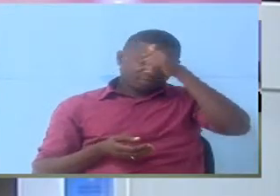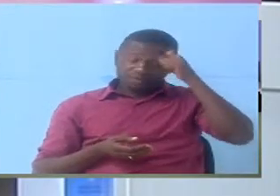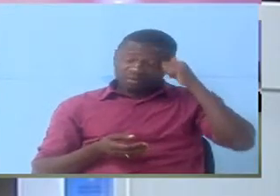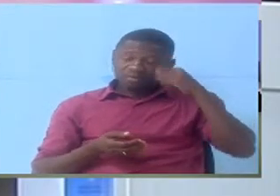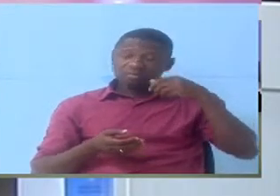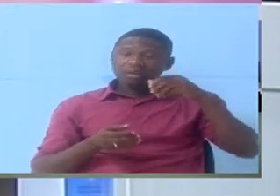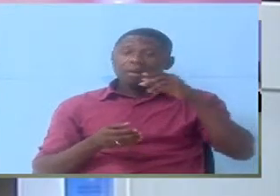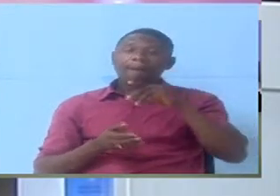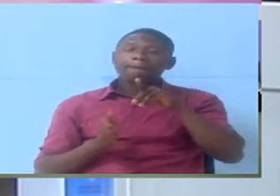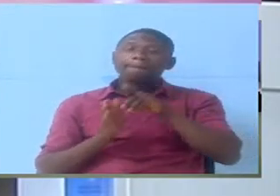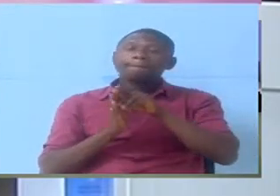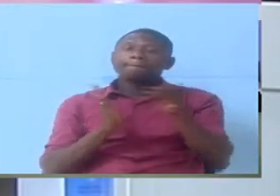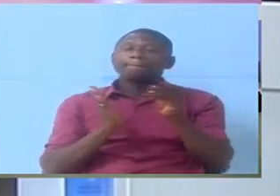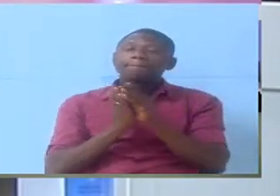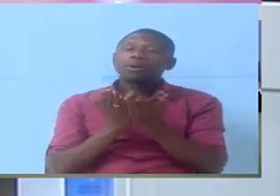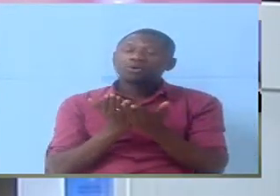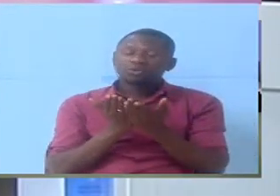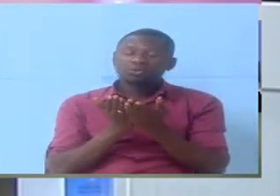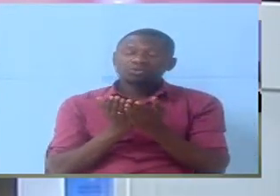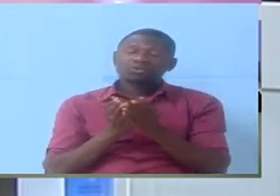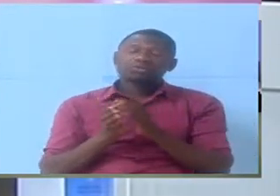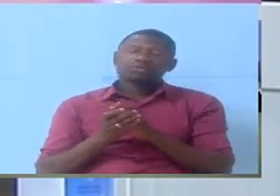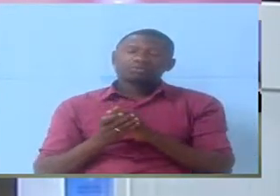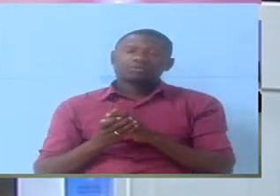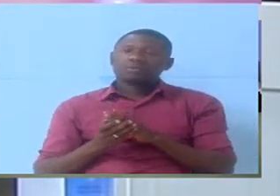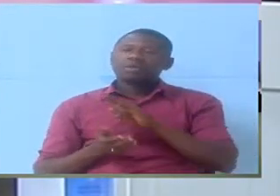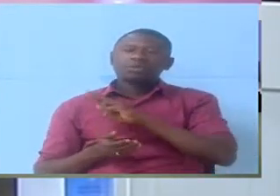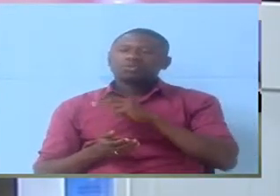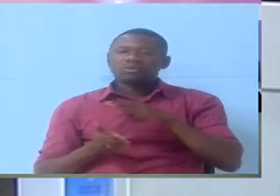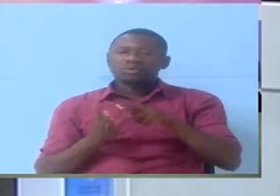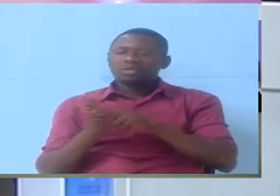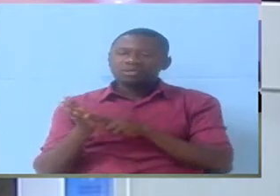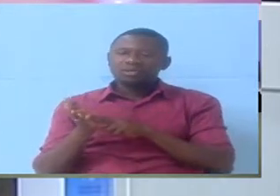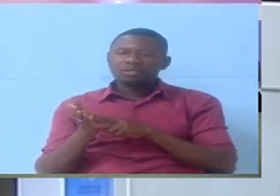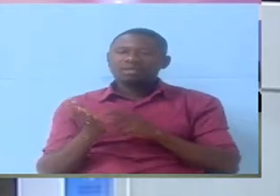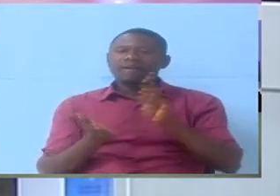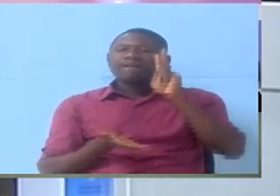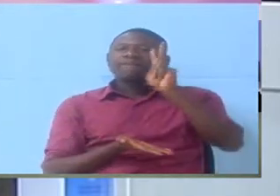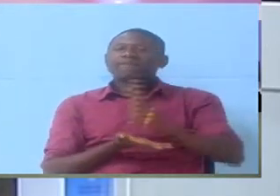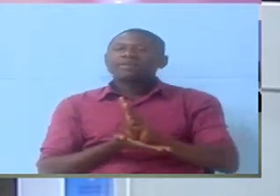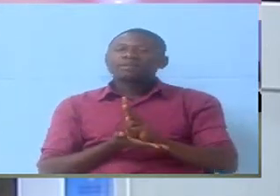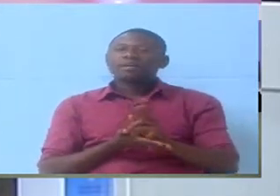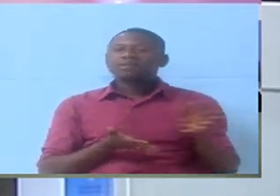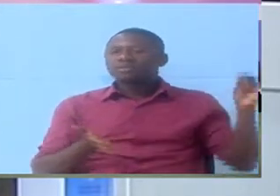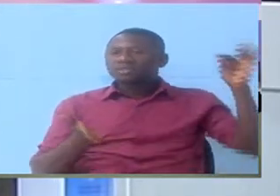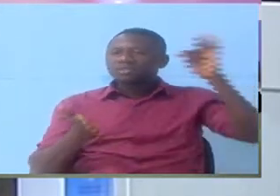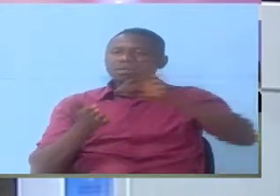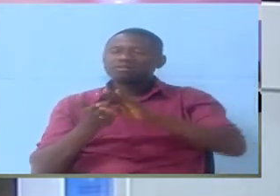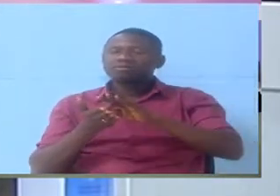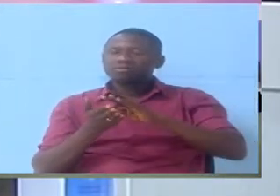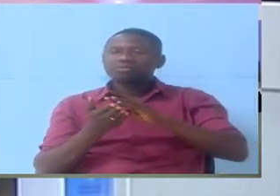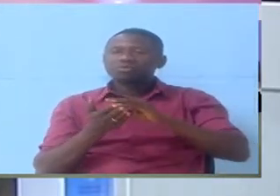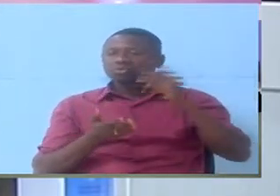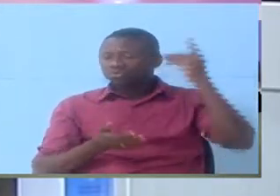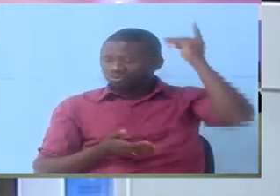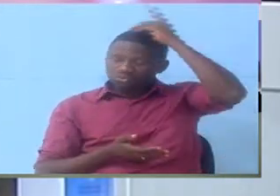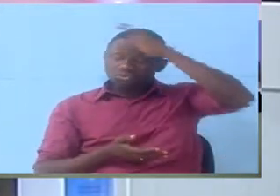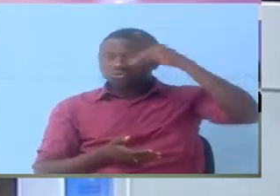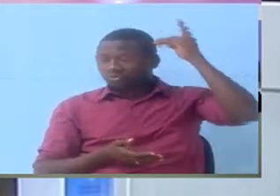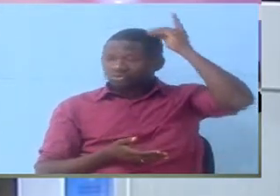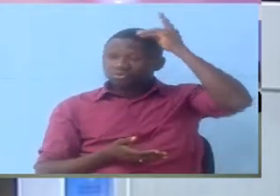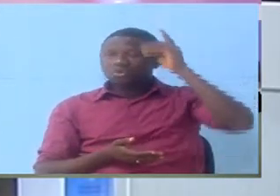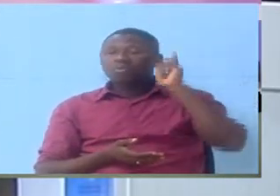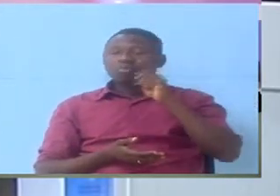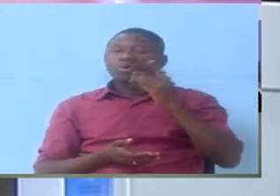nkaleti dokuram passport. So I may not need a visa to Sudan. Sike nte sula la visa la purkata Sudan. But on arrival